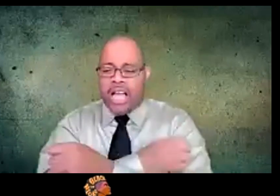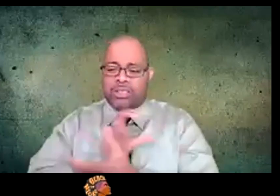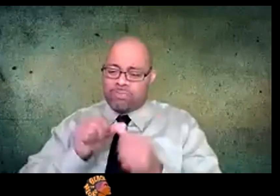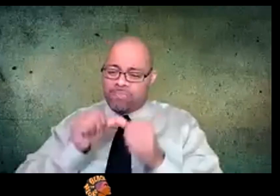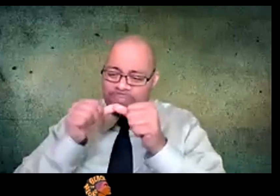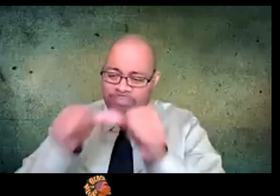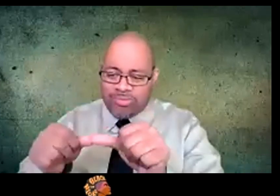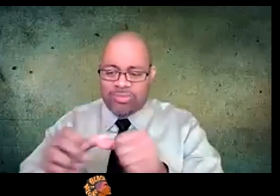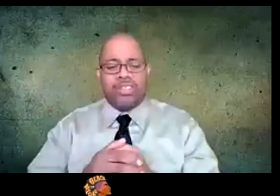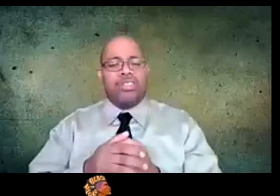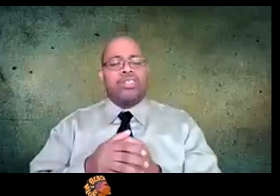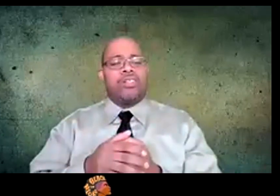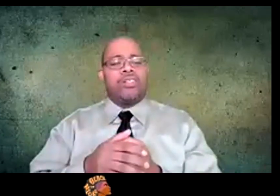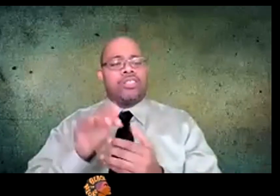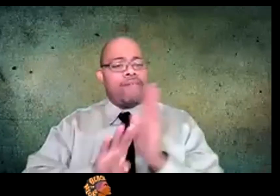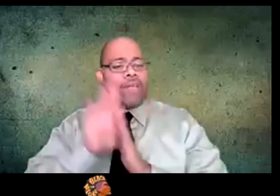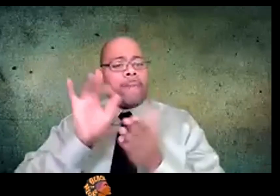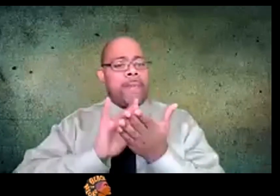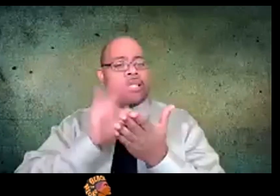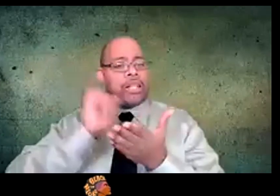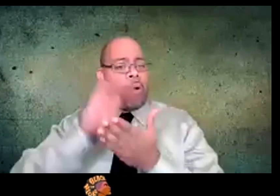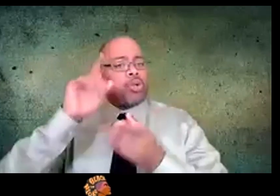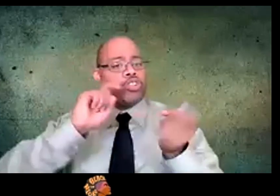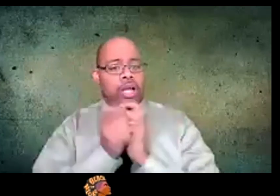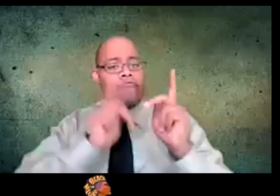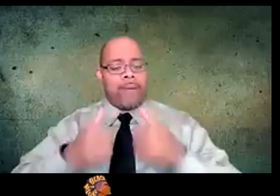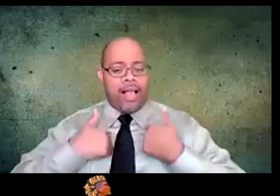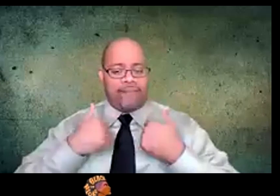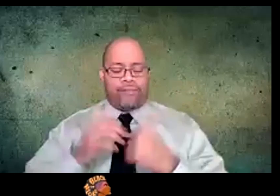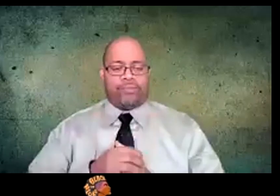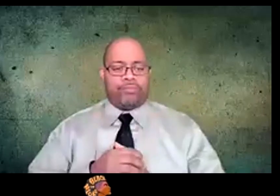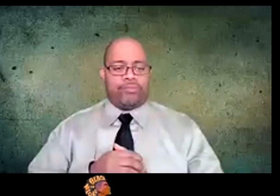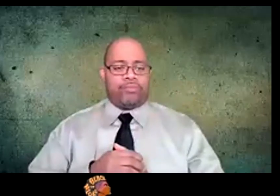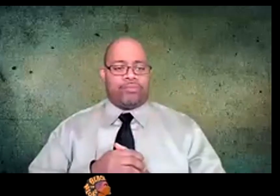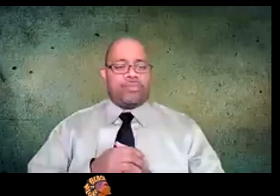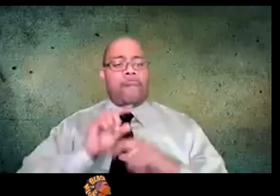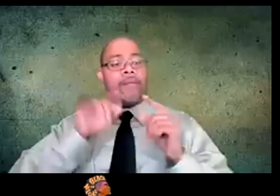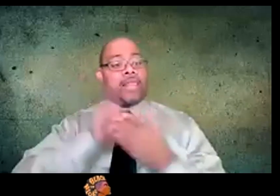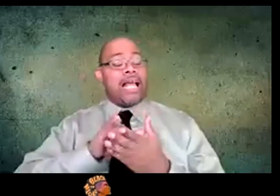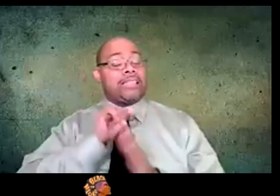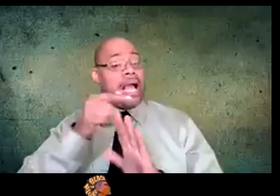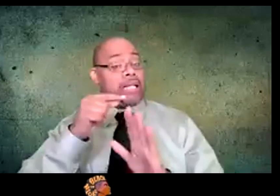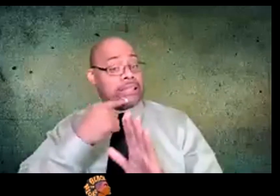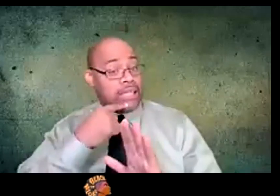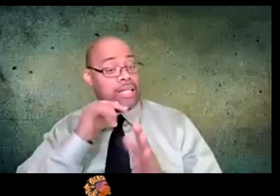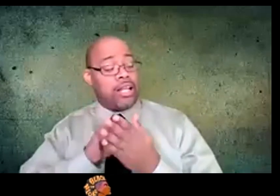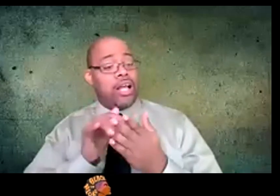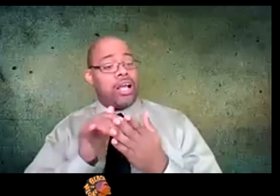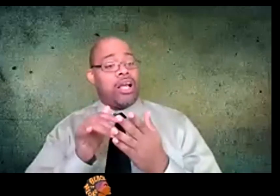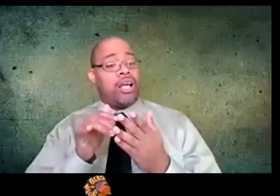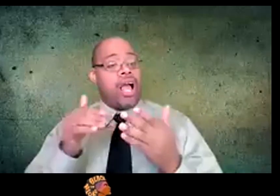into developing medicines that will change people's lives. But that's not to say that